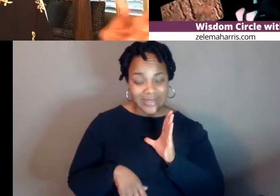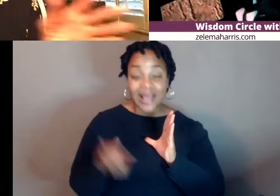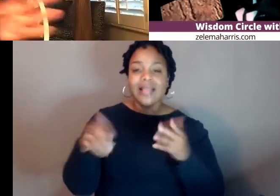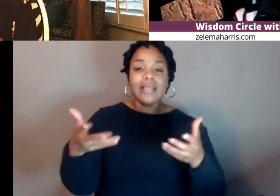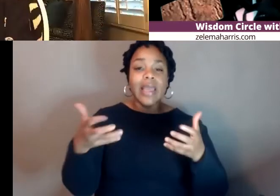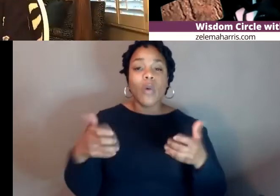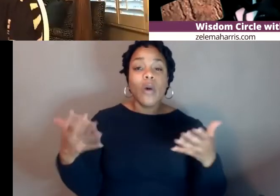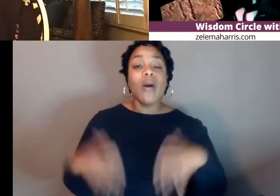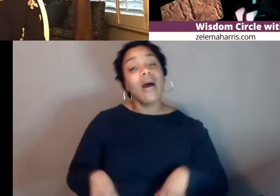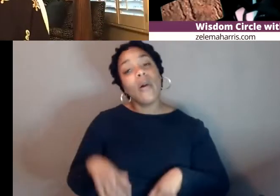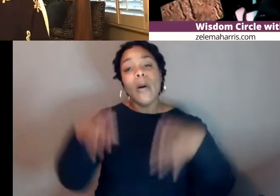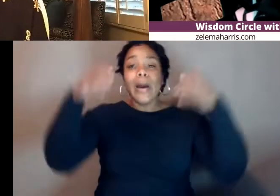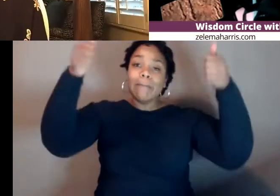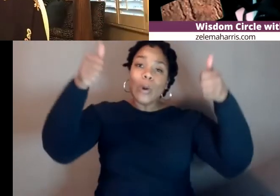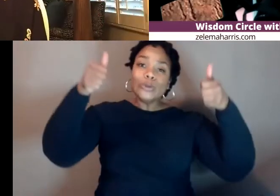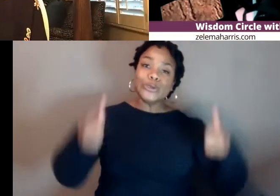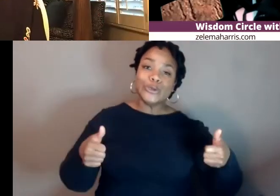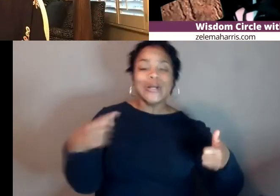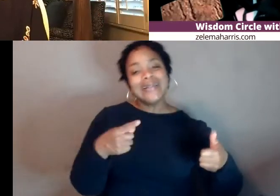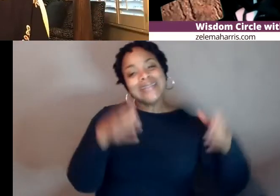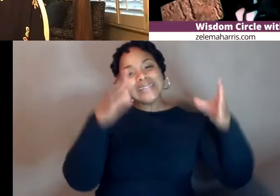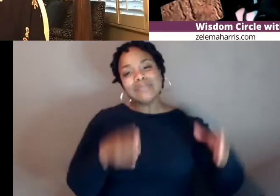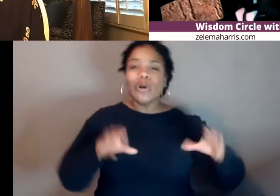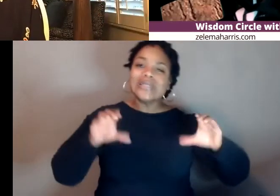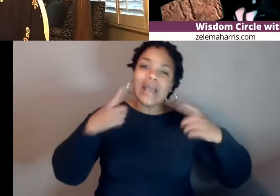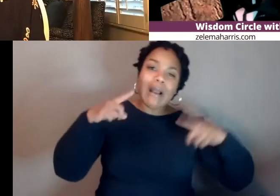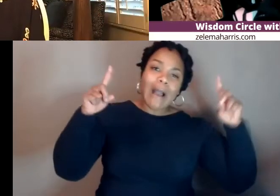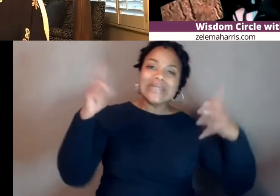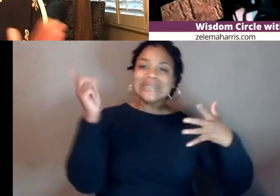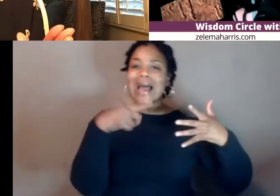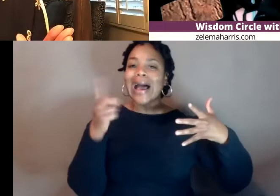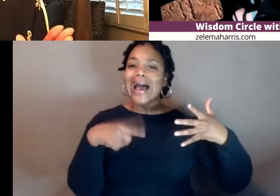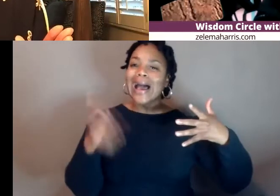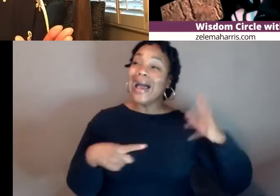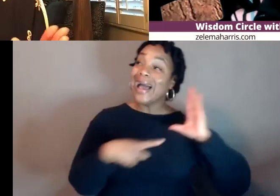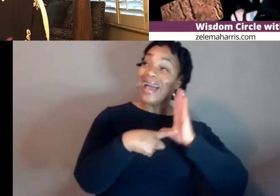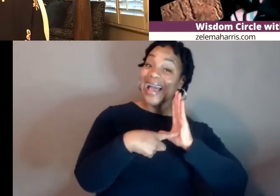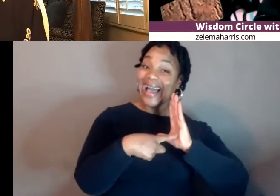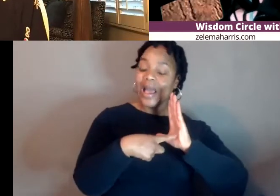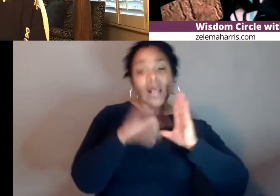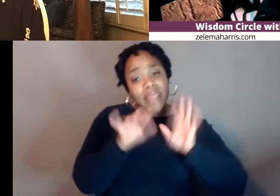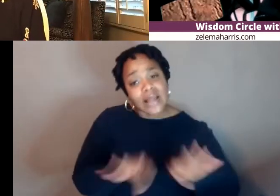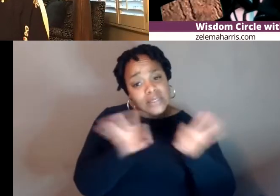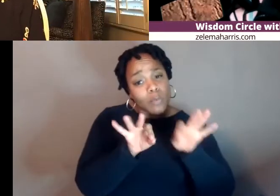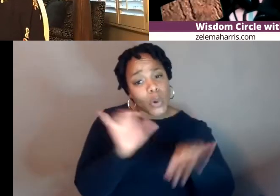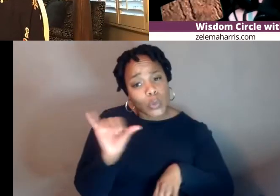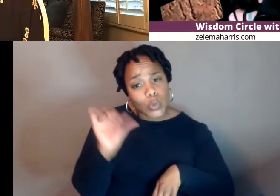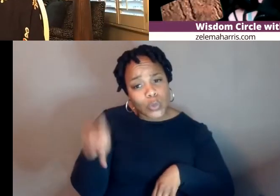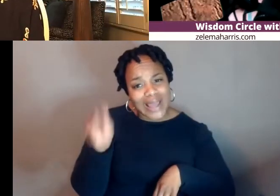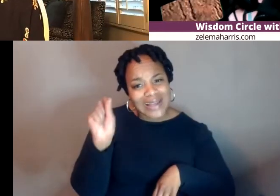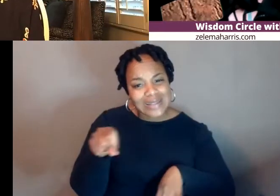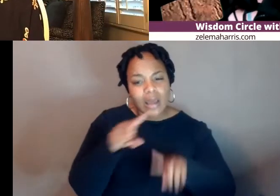this one did this, but never, and that's important, but never